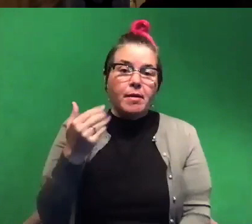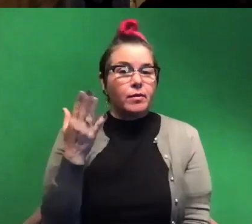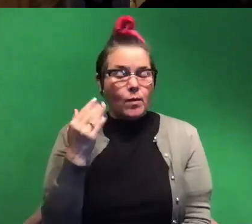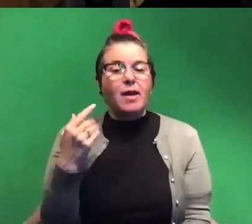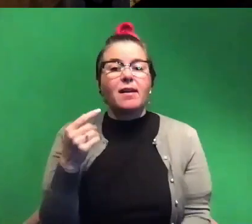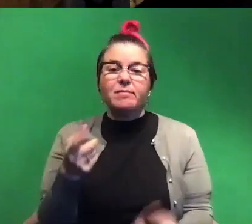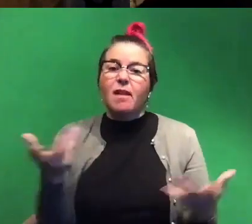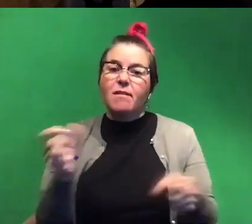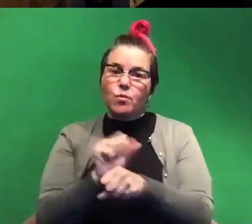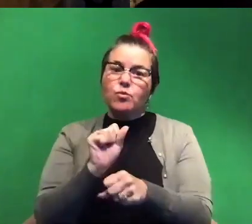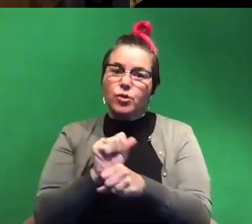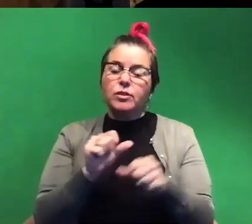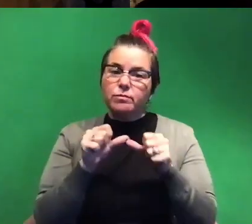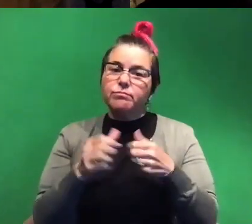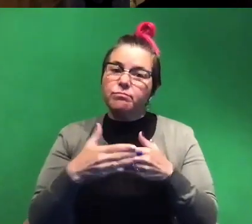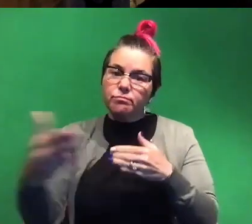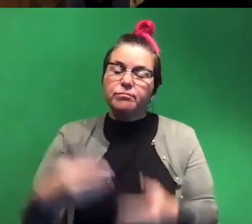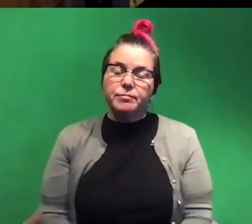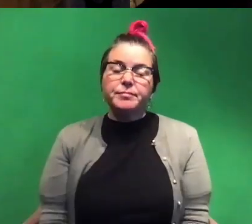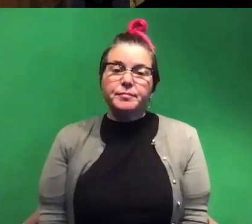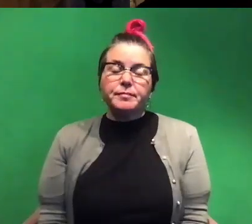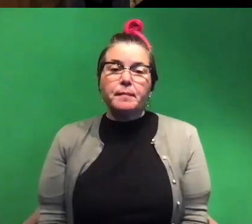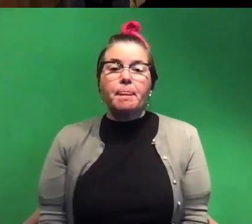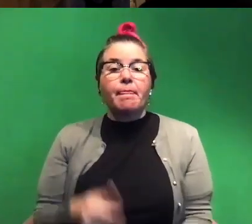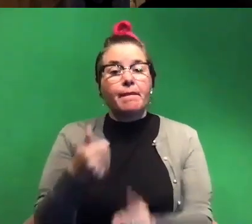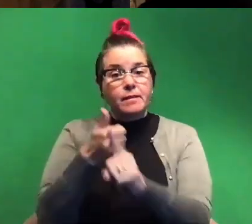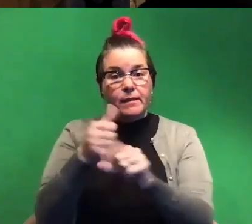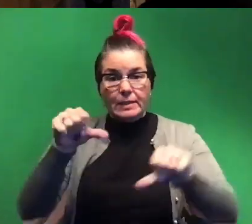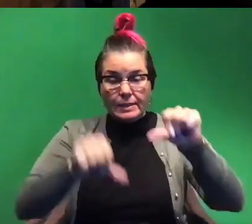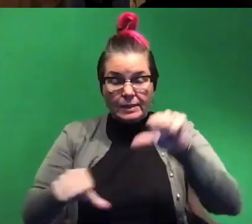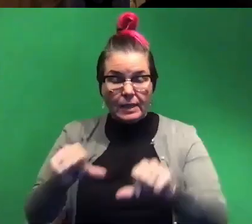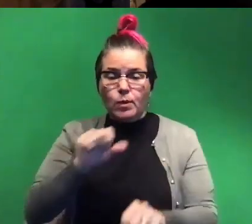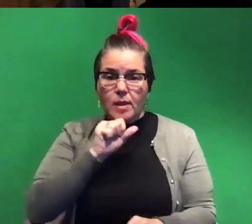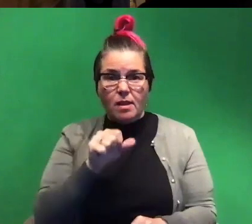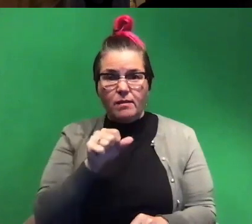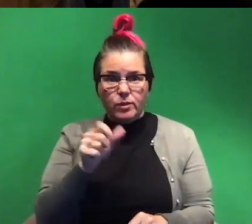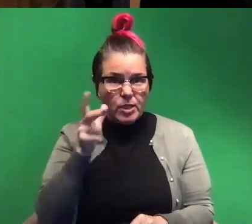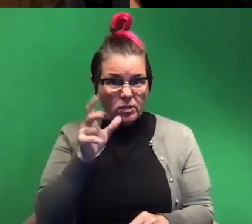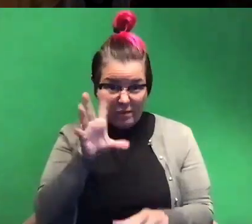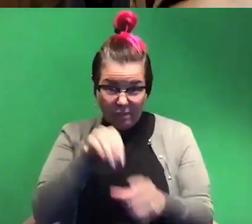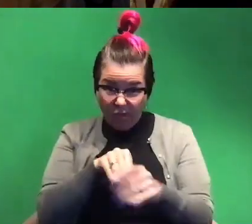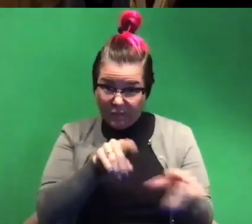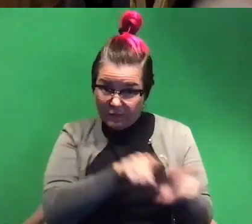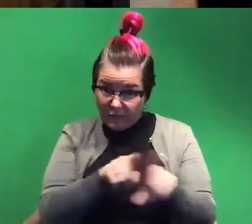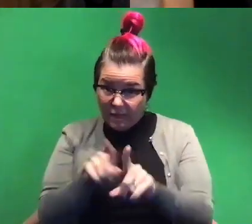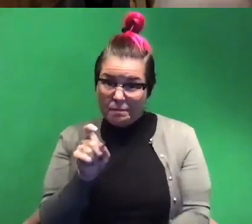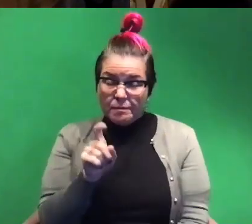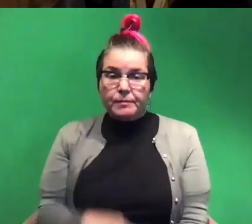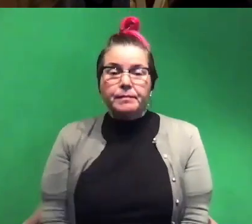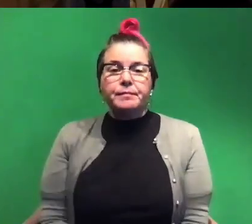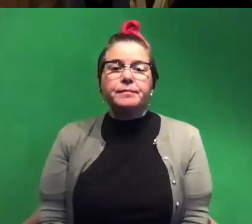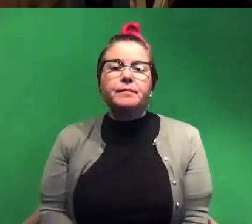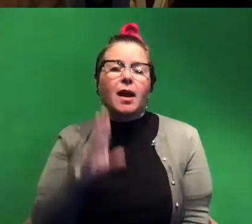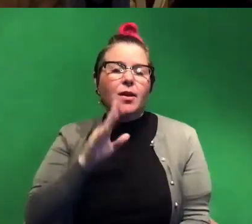do and we all do. So if you are a scientist, we'd love to hear if you're participating in that as well. That would be great. We know it's mostly